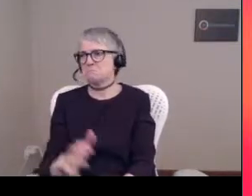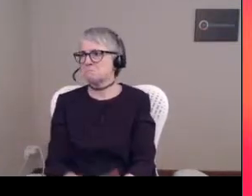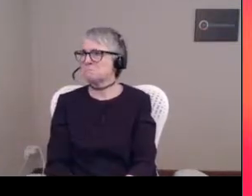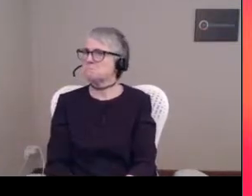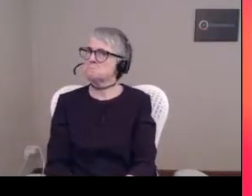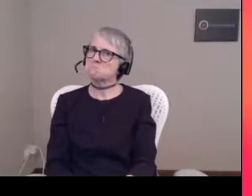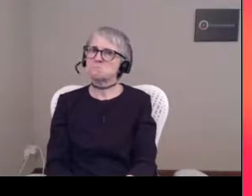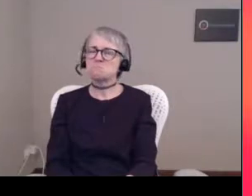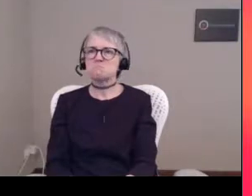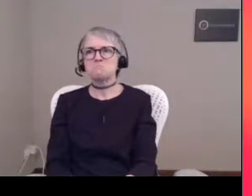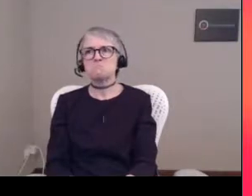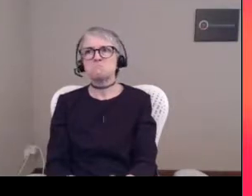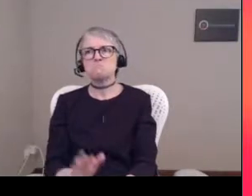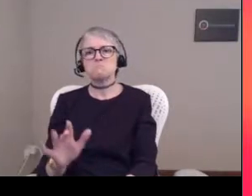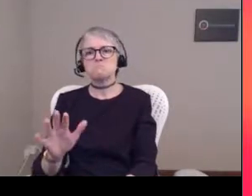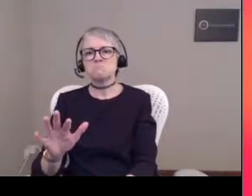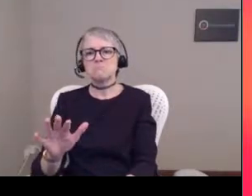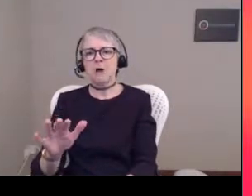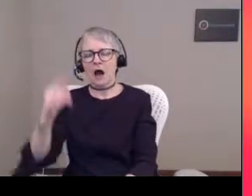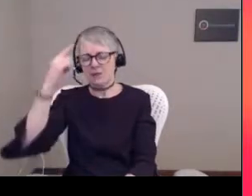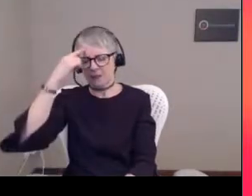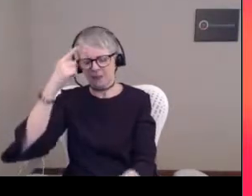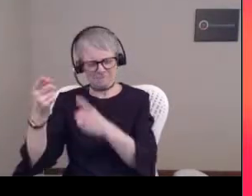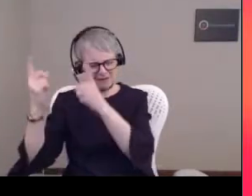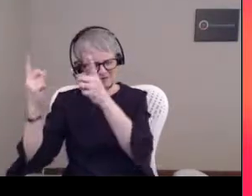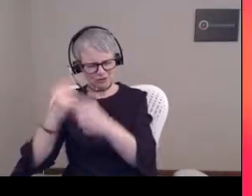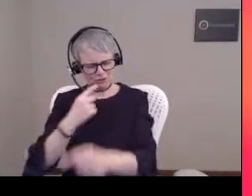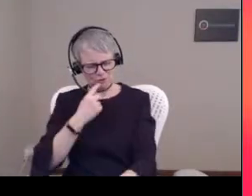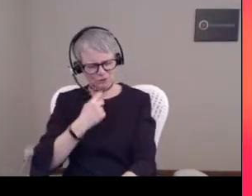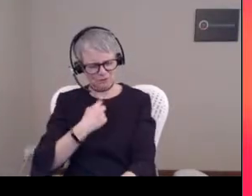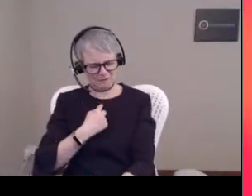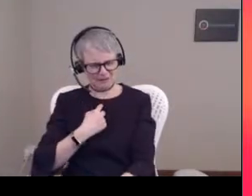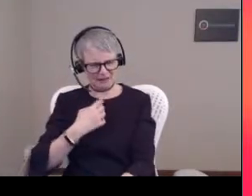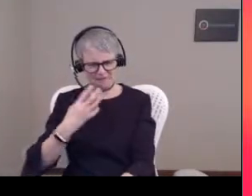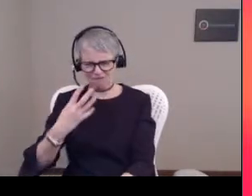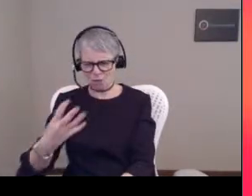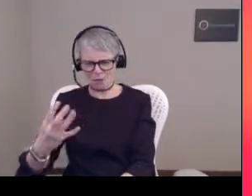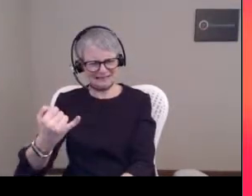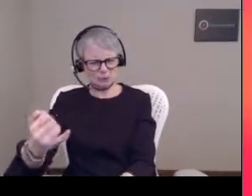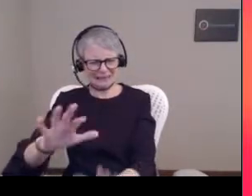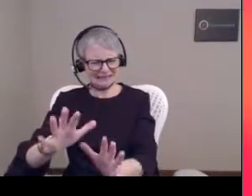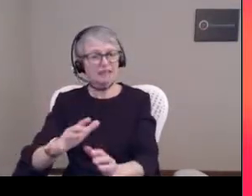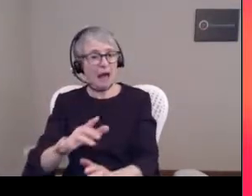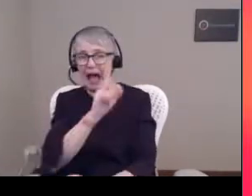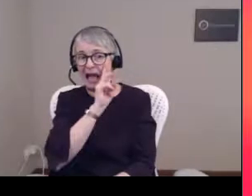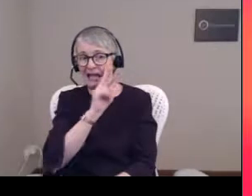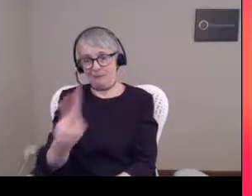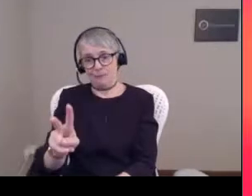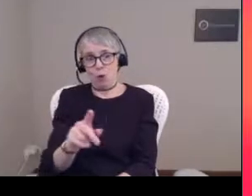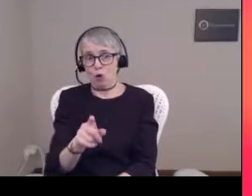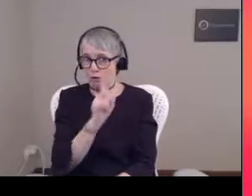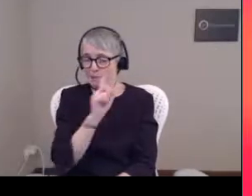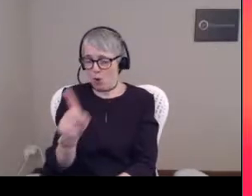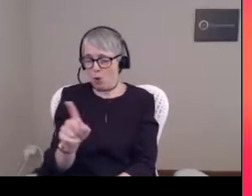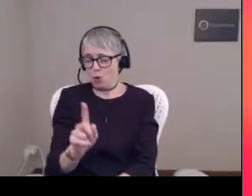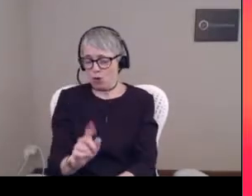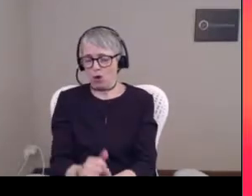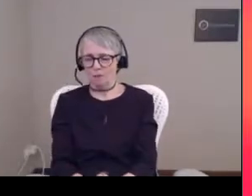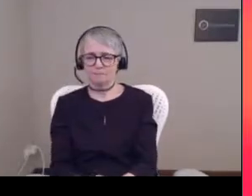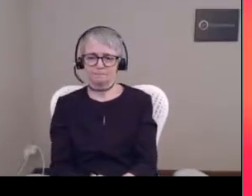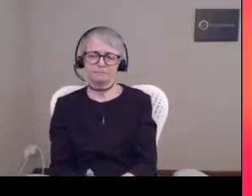but I do think the manager there said around 4 to 6 weeks, maybe. But keep an eye out of it on the website from the